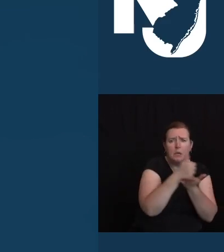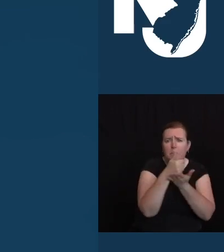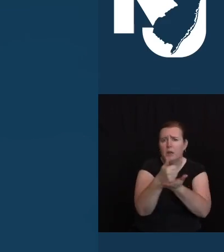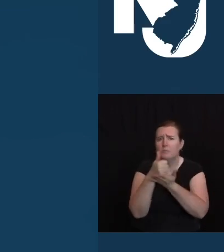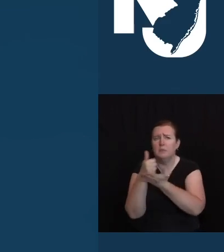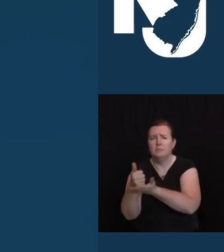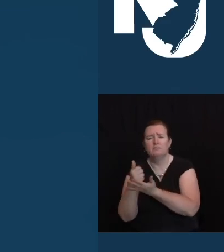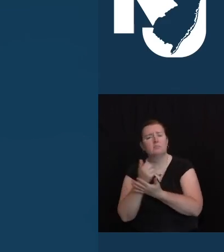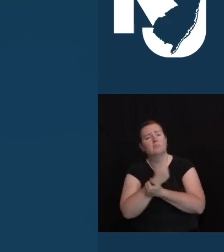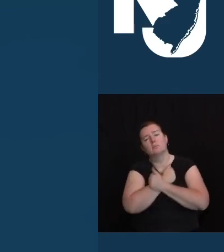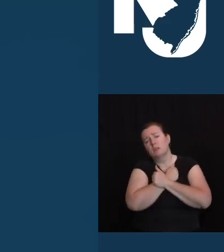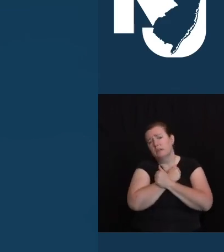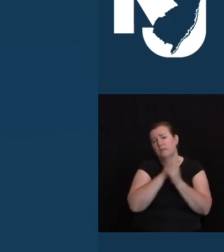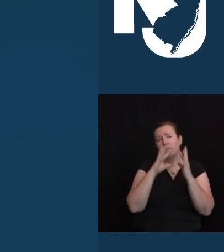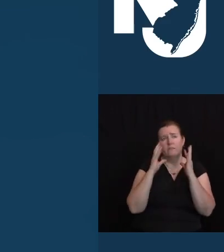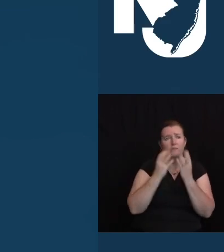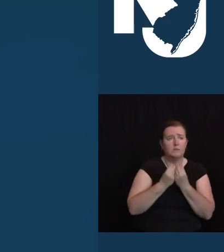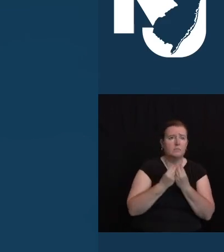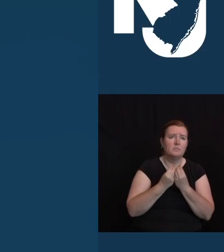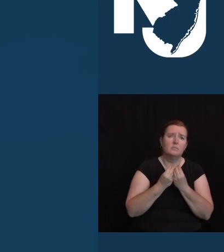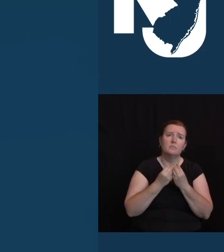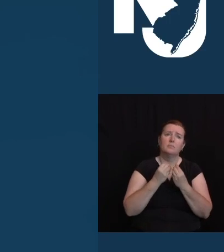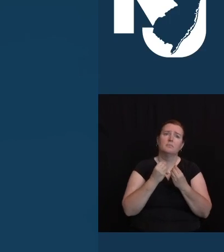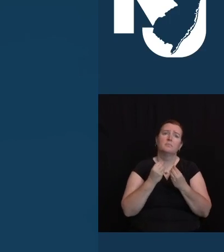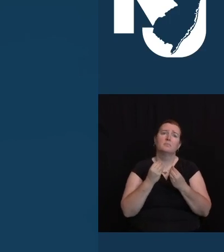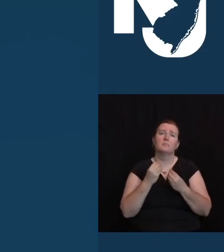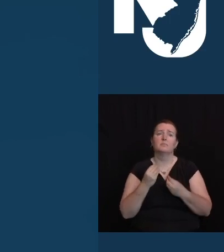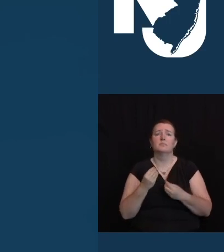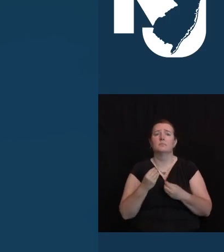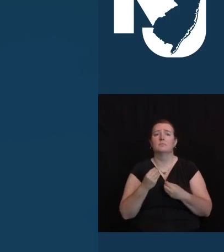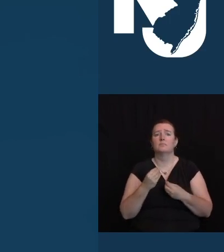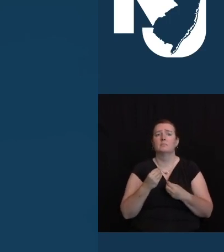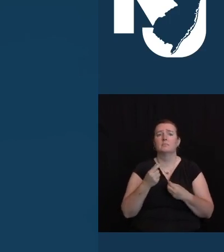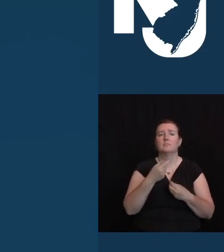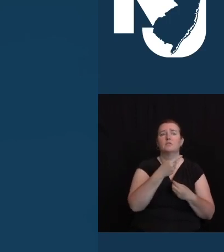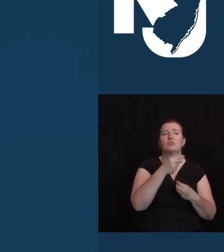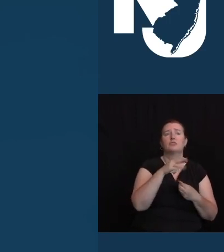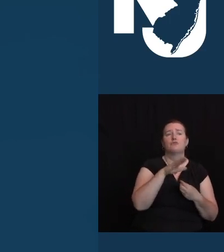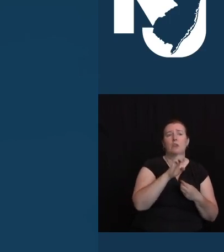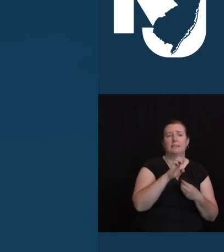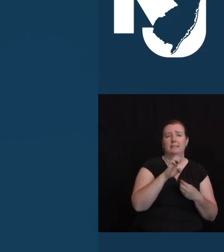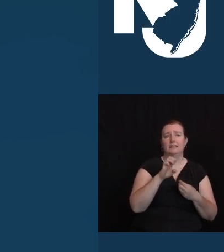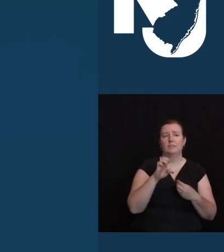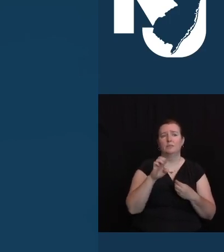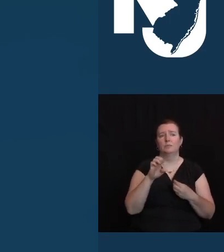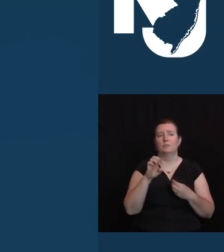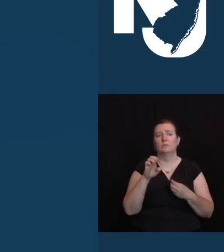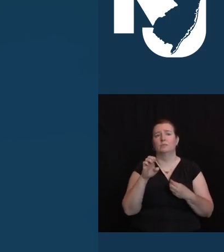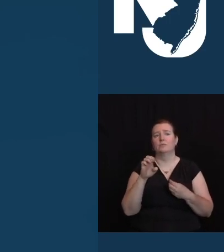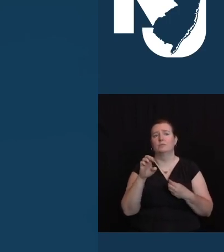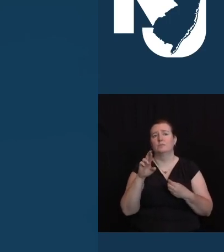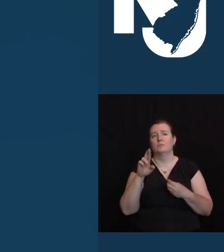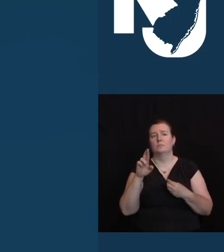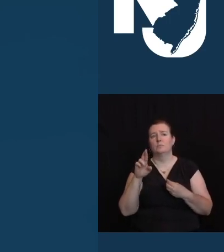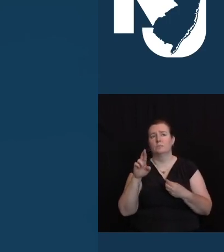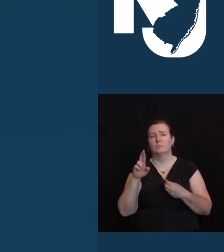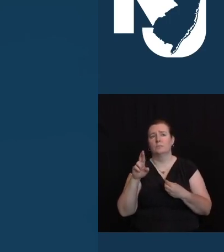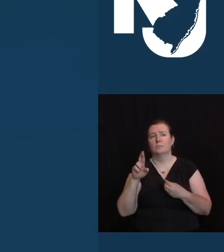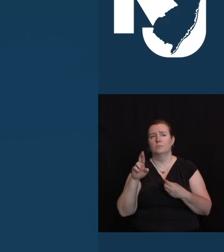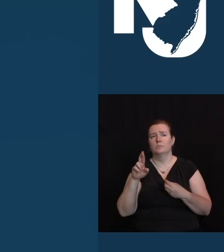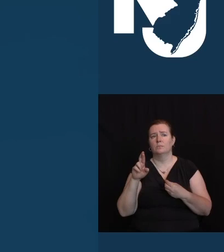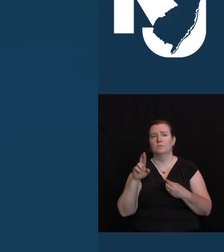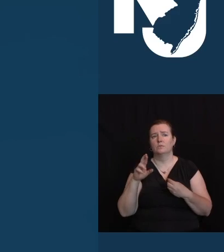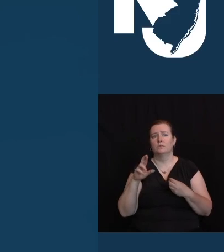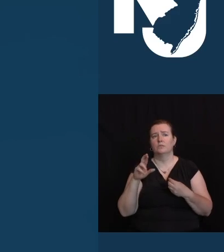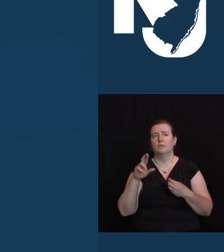a dedicated member of the Grace and Restoration Fellowship Church, whose pastor just also happened to be her son,